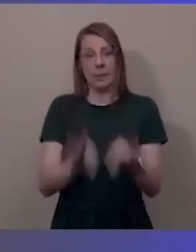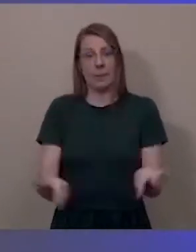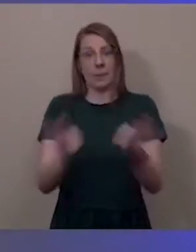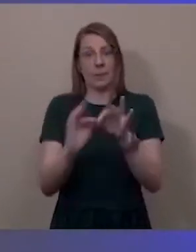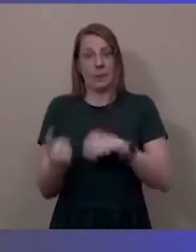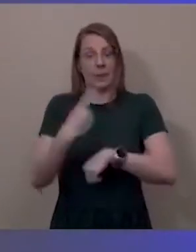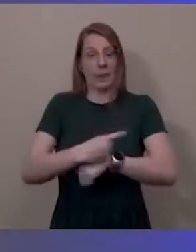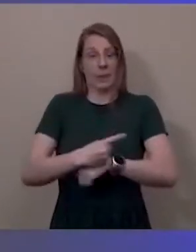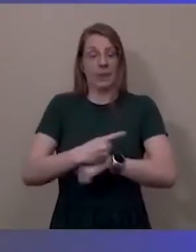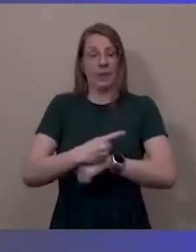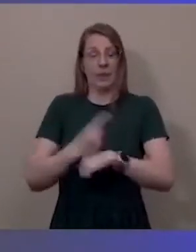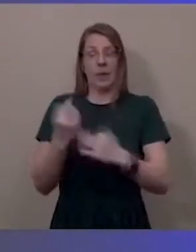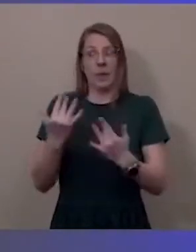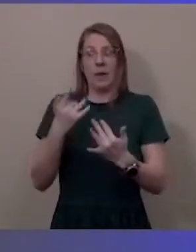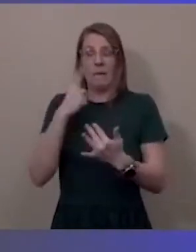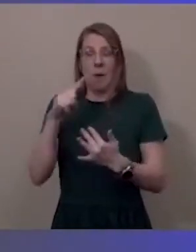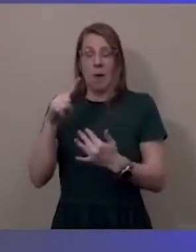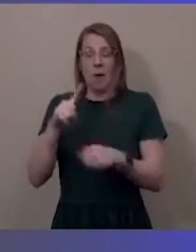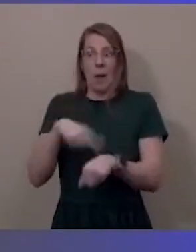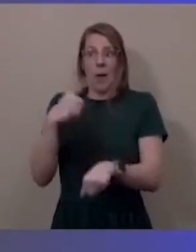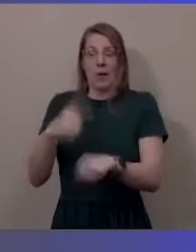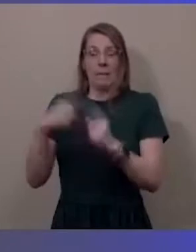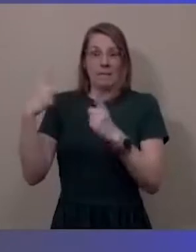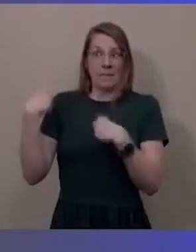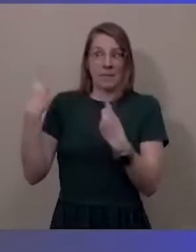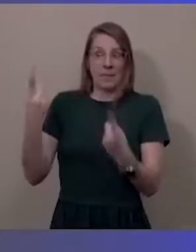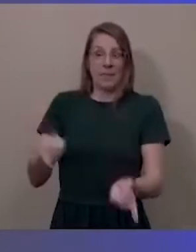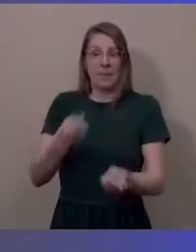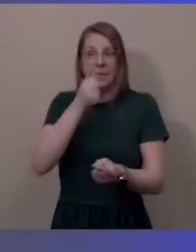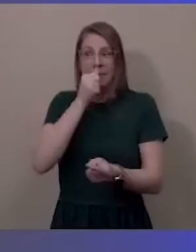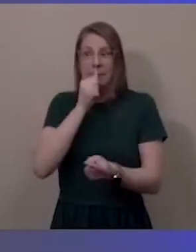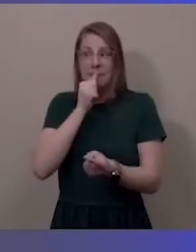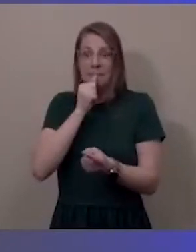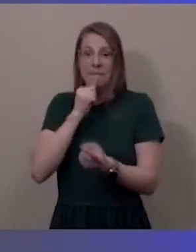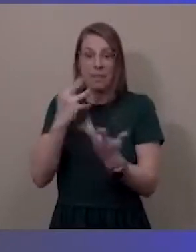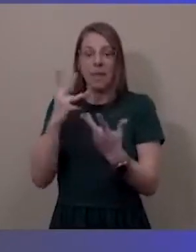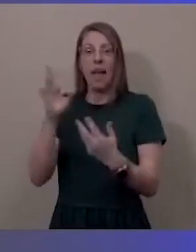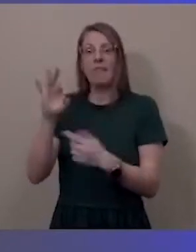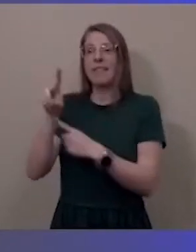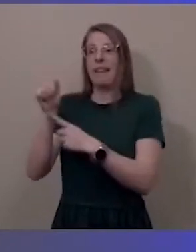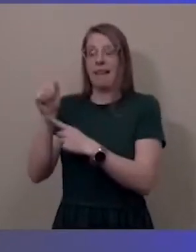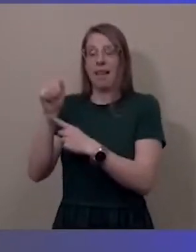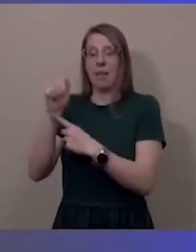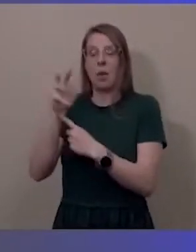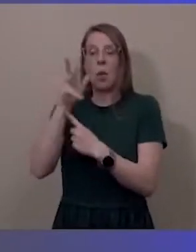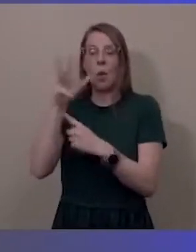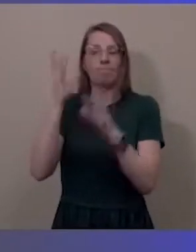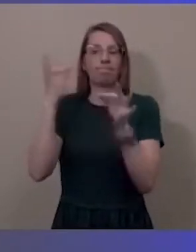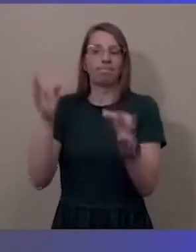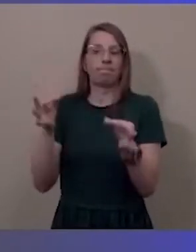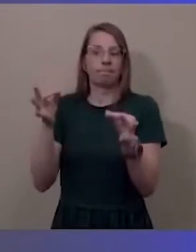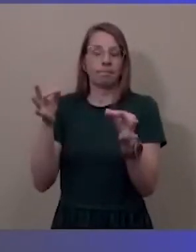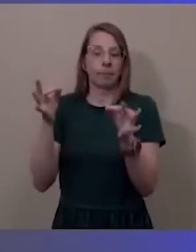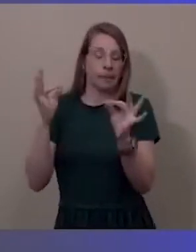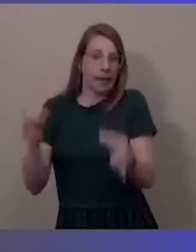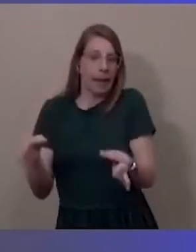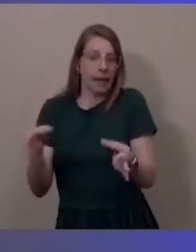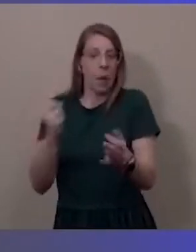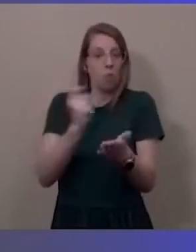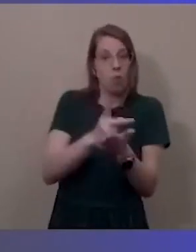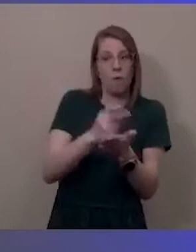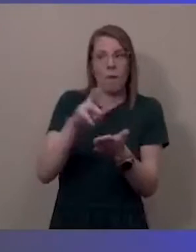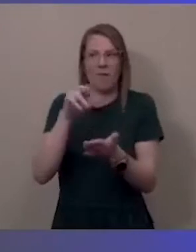waiting for a long time, and that's the day when the FDA is set to rule on whether or not to approve